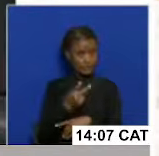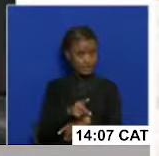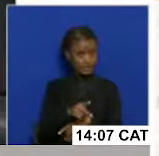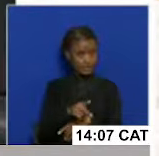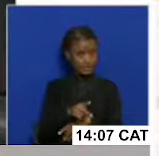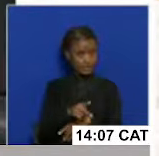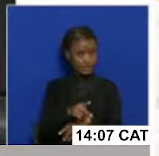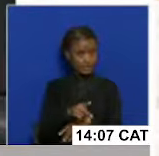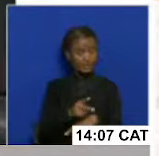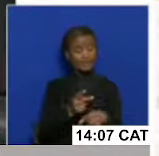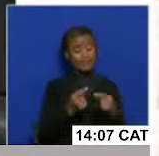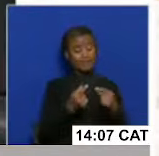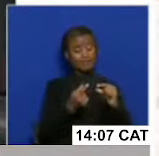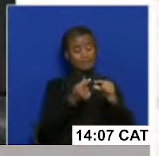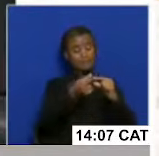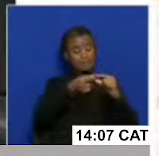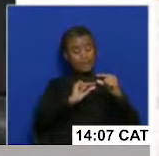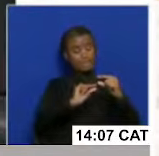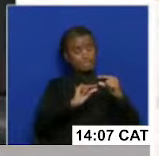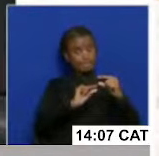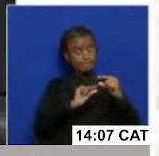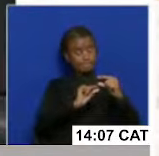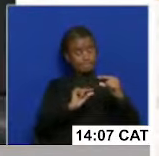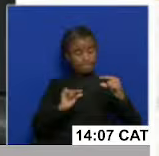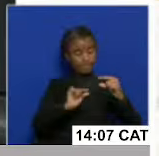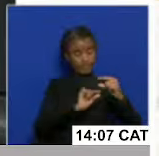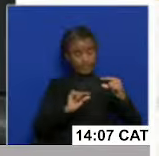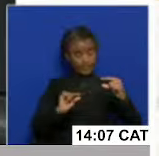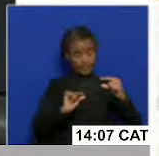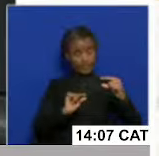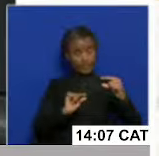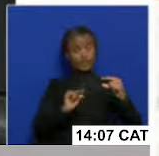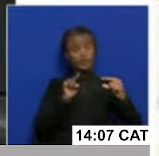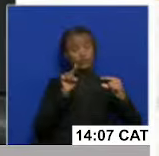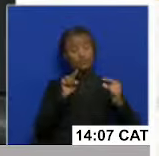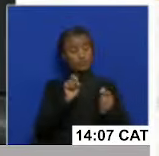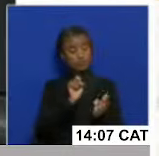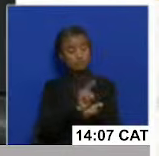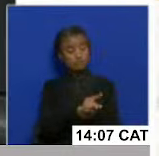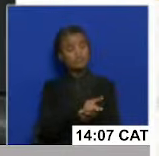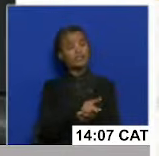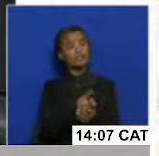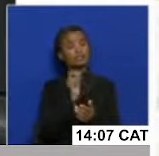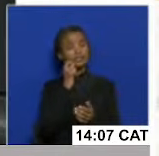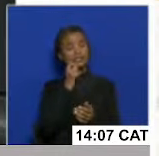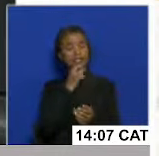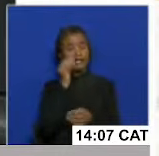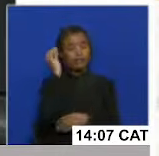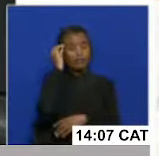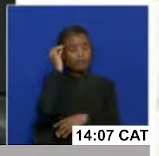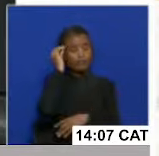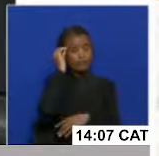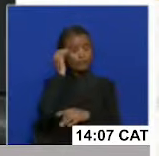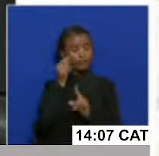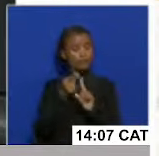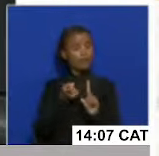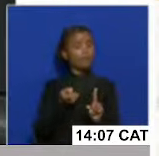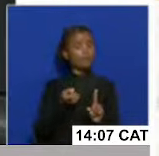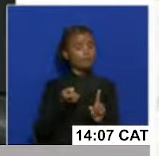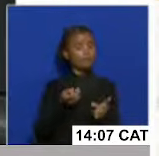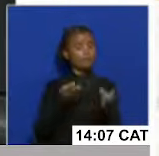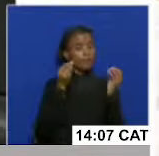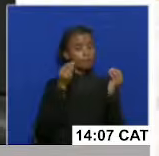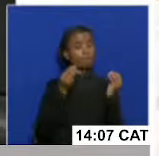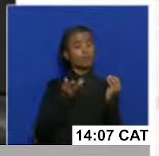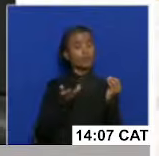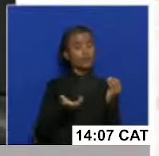that, where you say where you got the info from? Yes. Do you